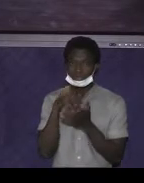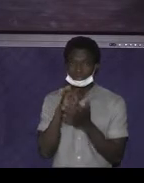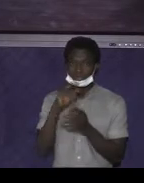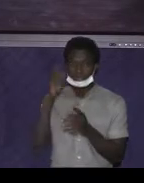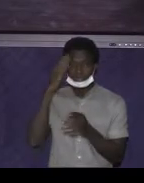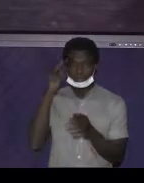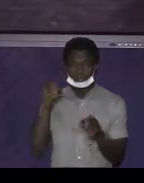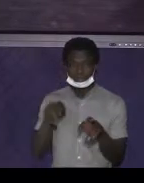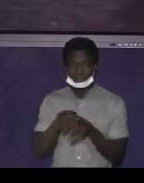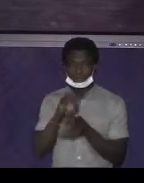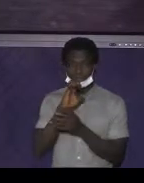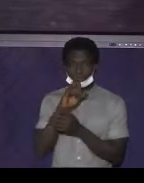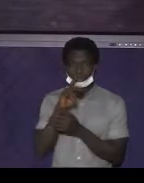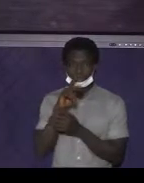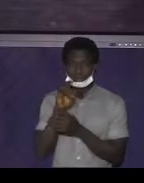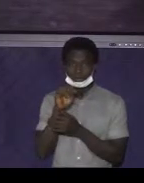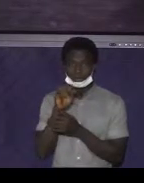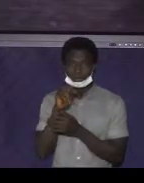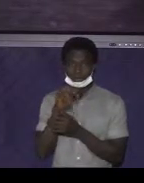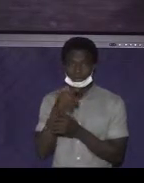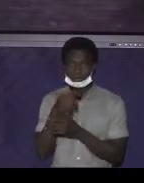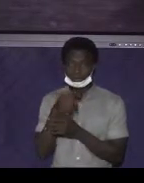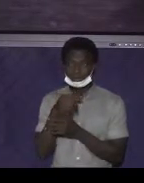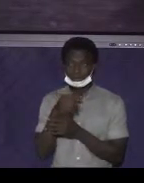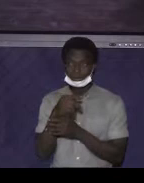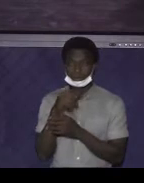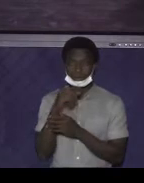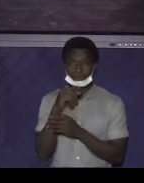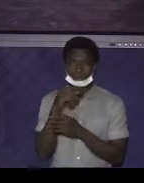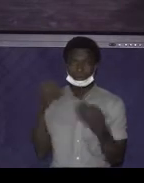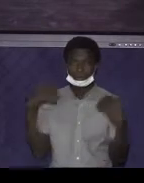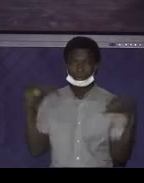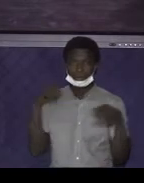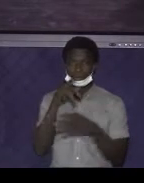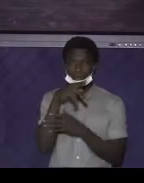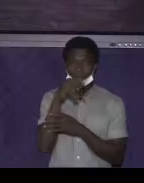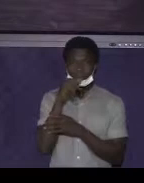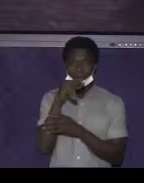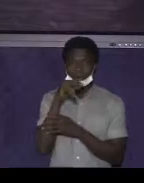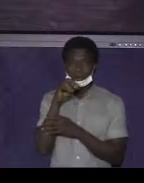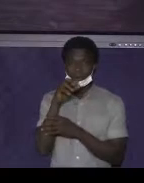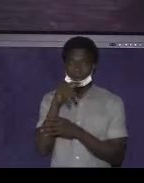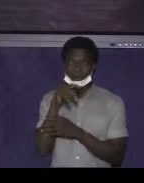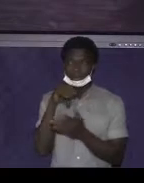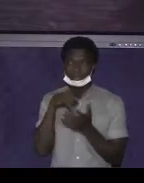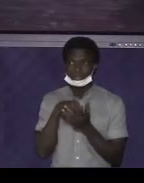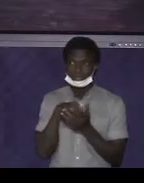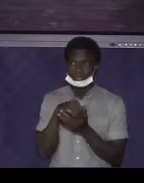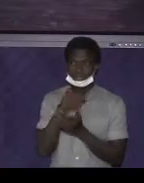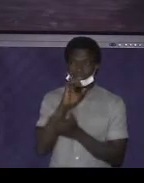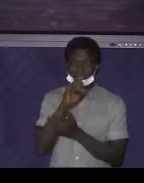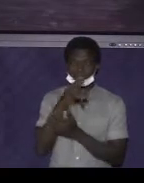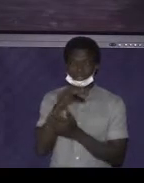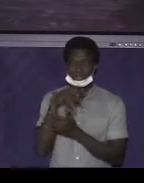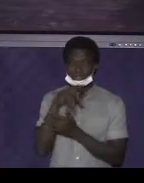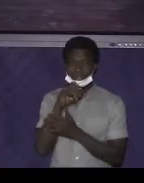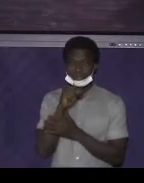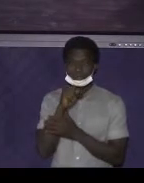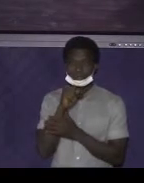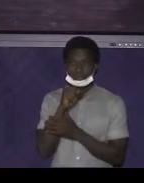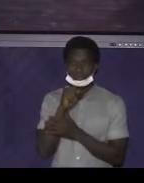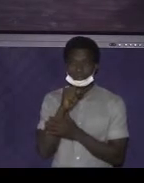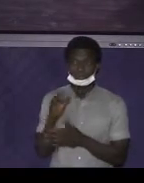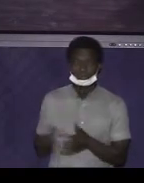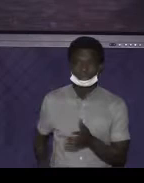as clucking. Parrot? The parrot squawk, or it chirps.